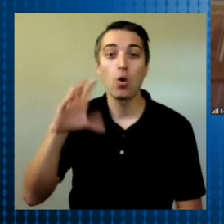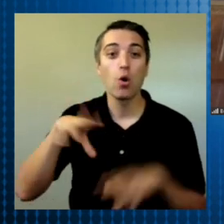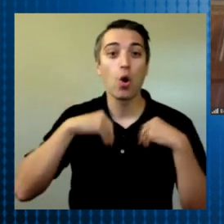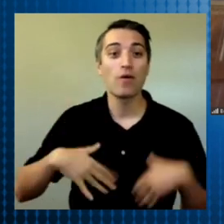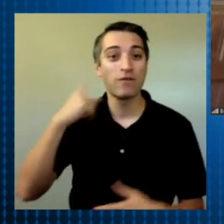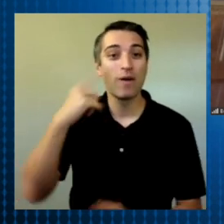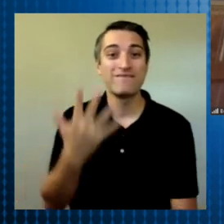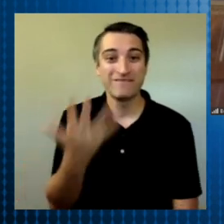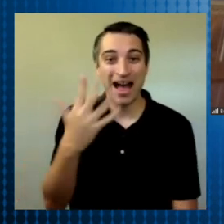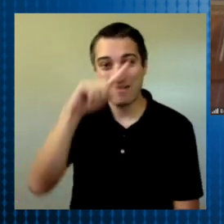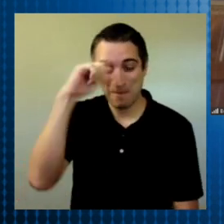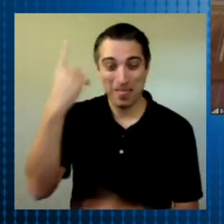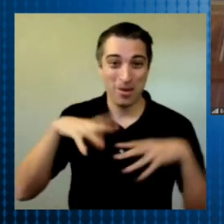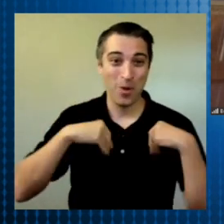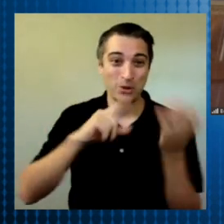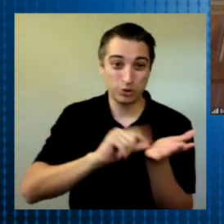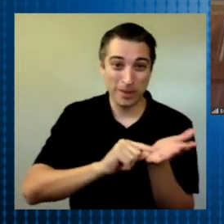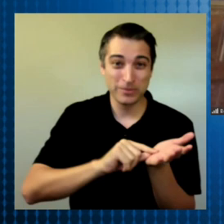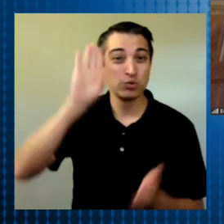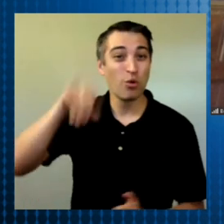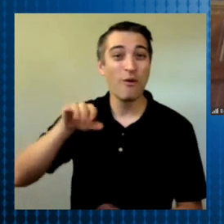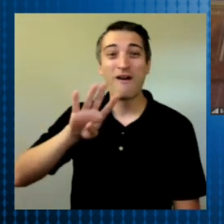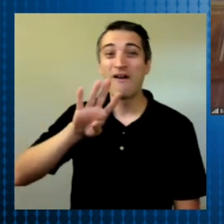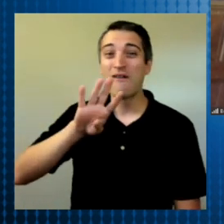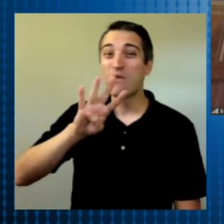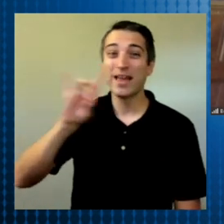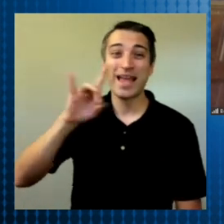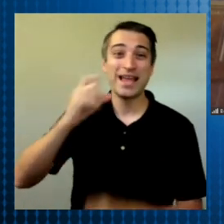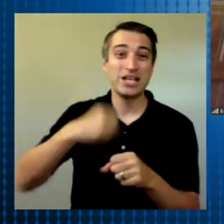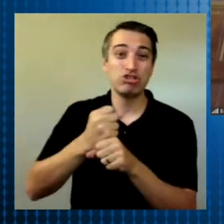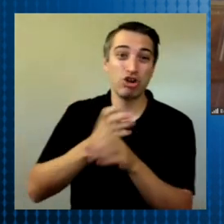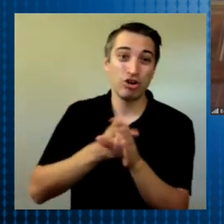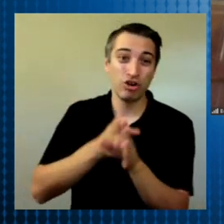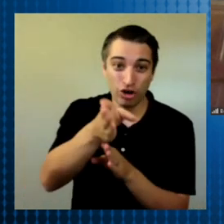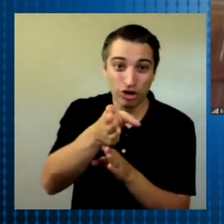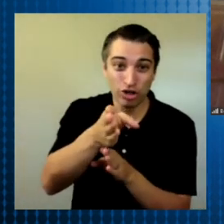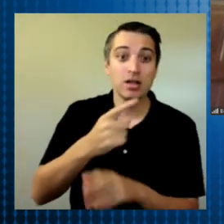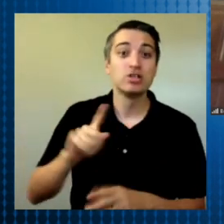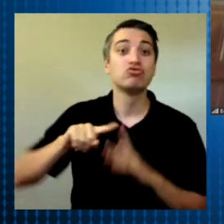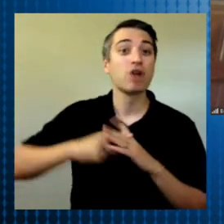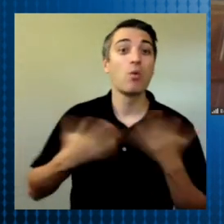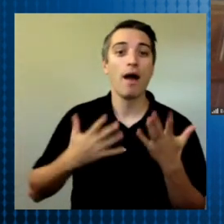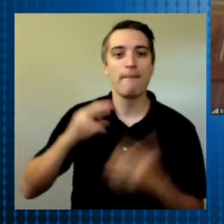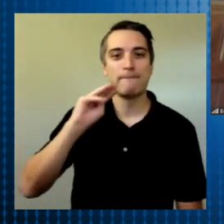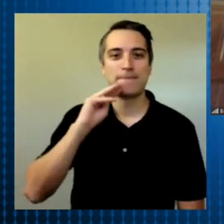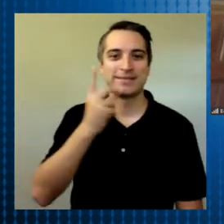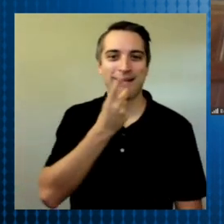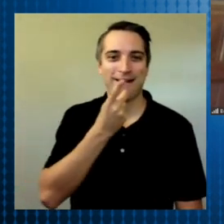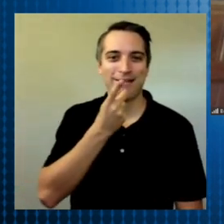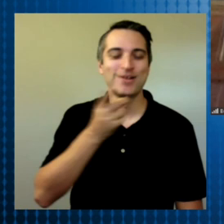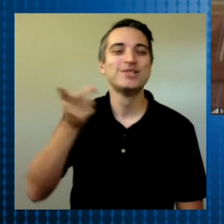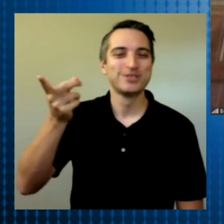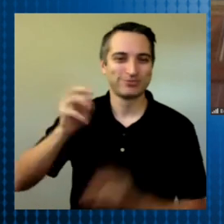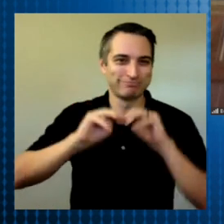Dr. Pickard's 48th entrepreneurial career began as a McDonald's franchisee in Detroit.